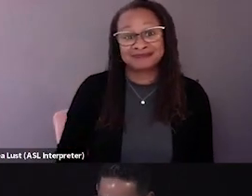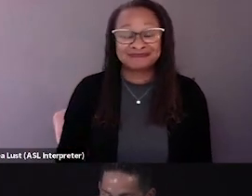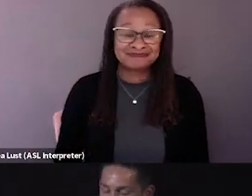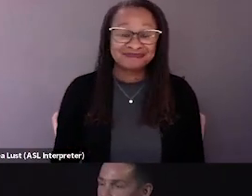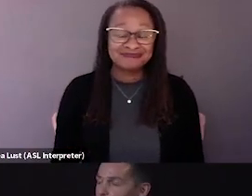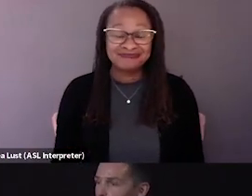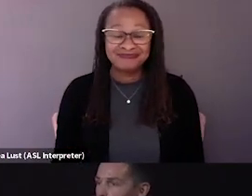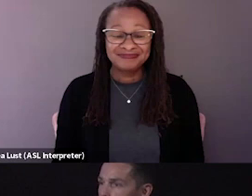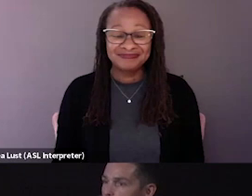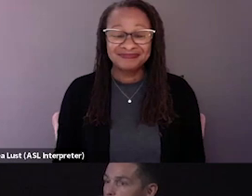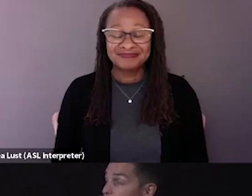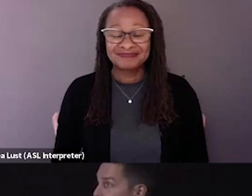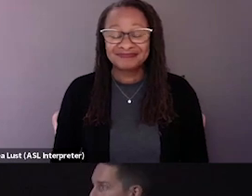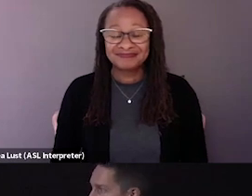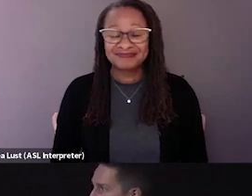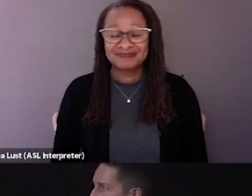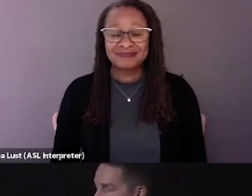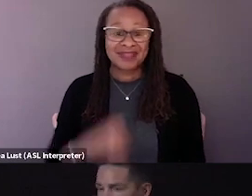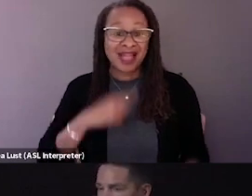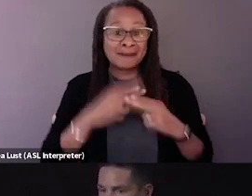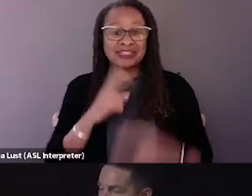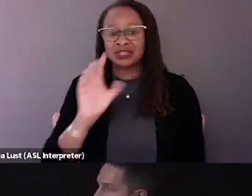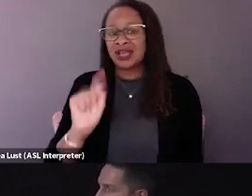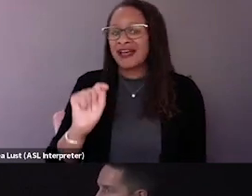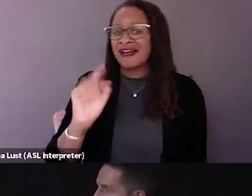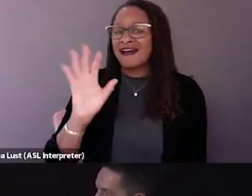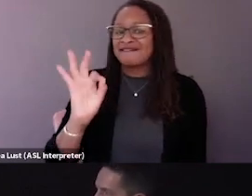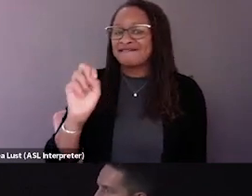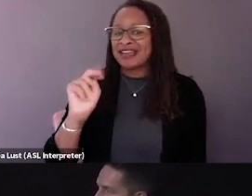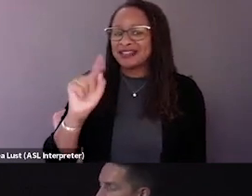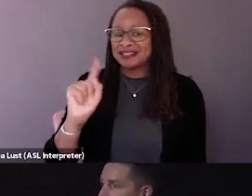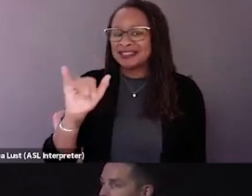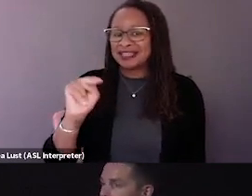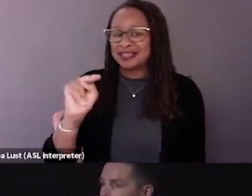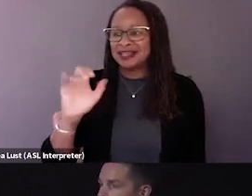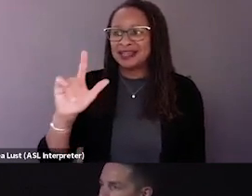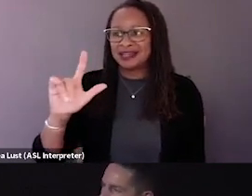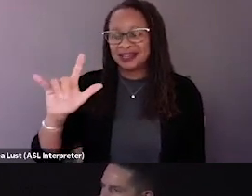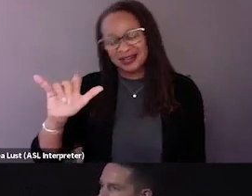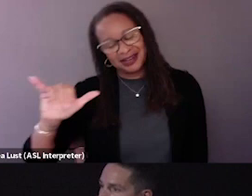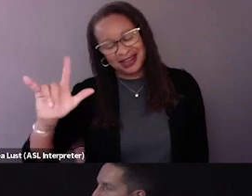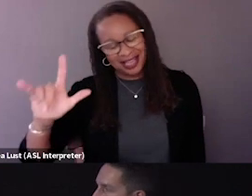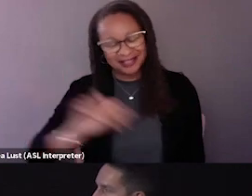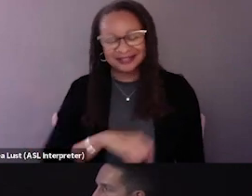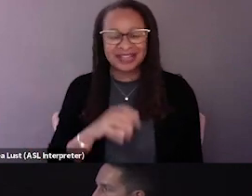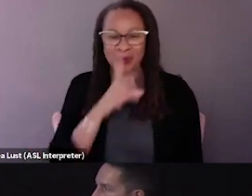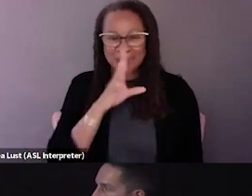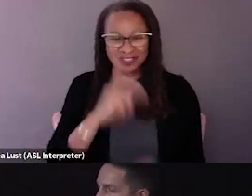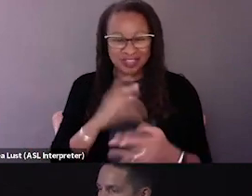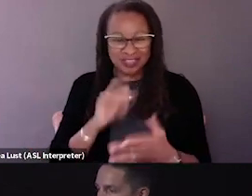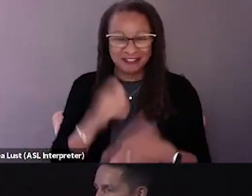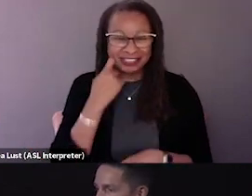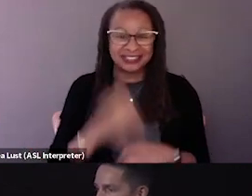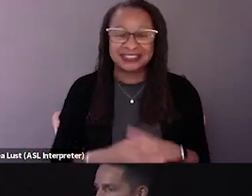And Darren, I mentioned fentanyl, right? Which that's the crisis that we're currently in. I mean, talk about the commonalities that you